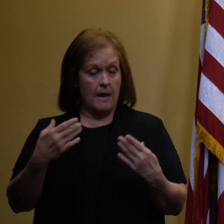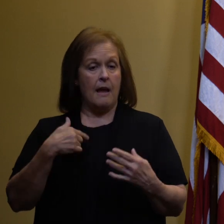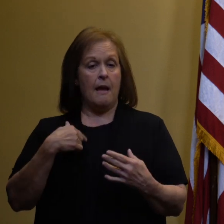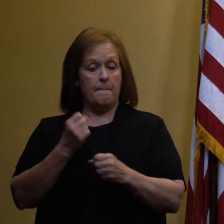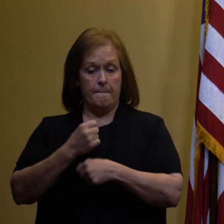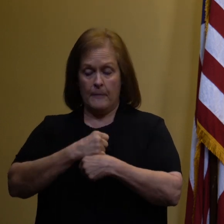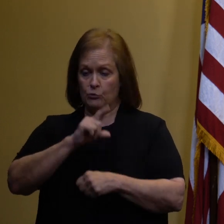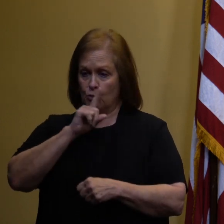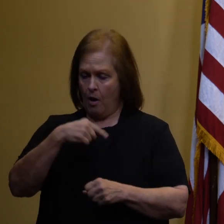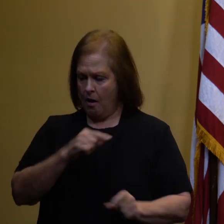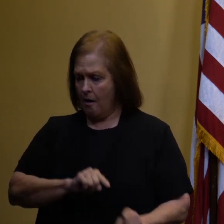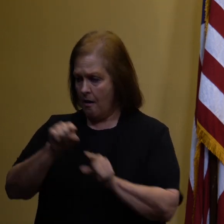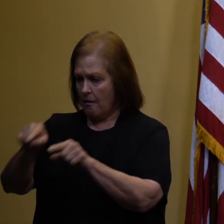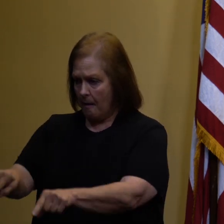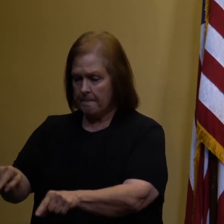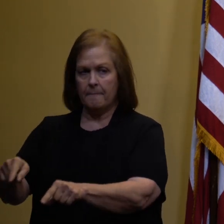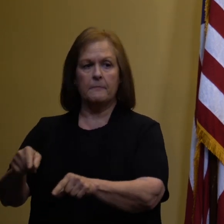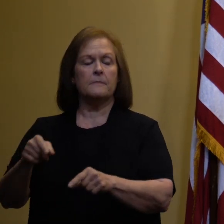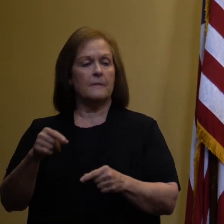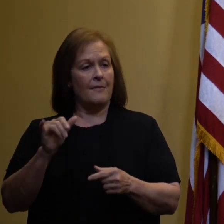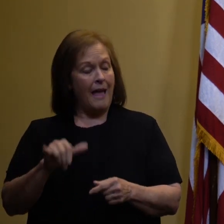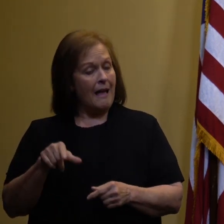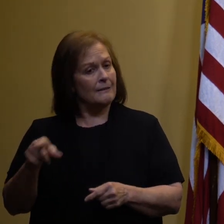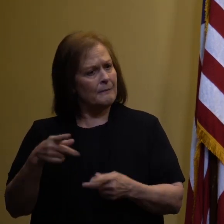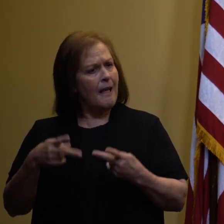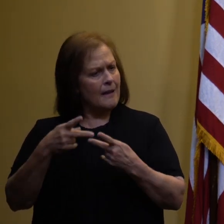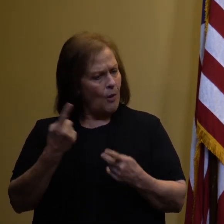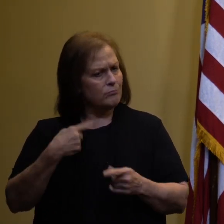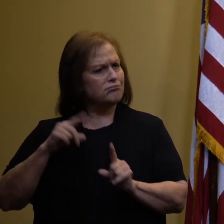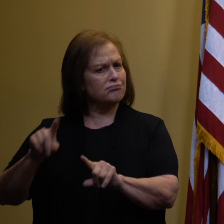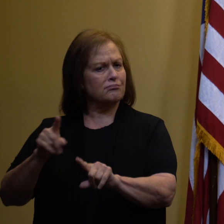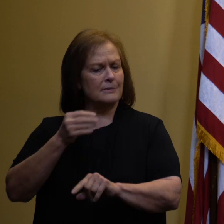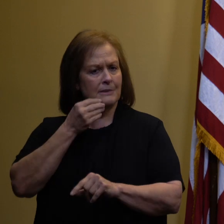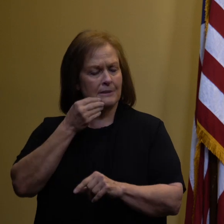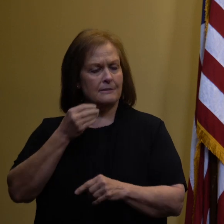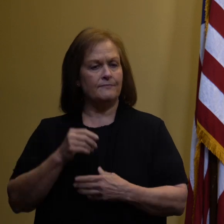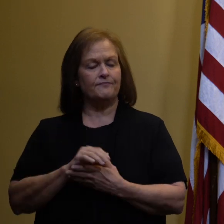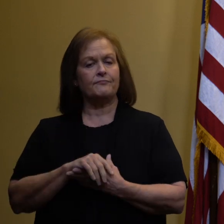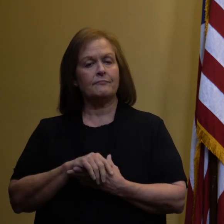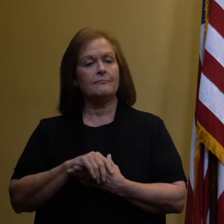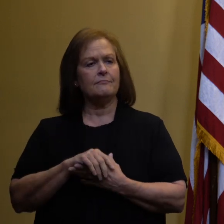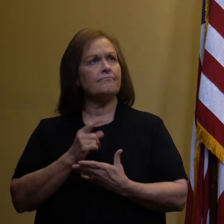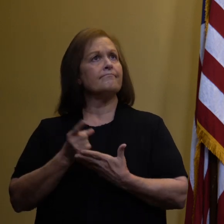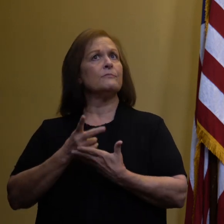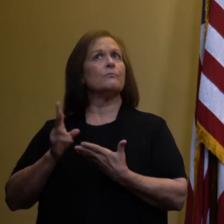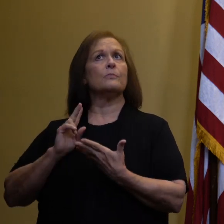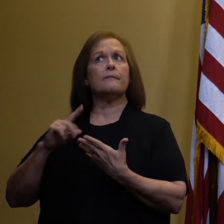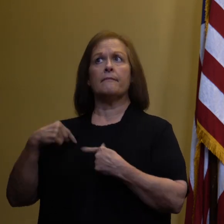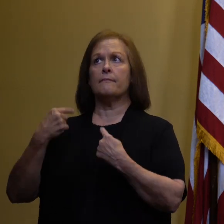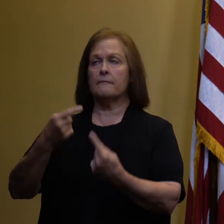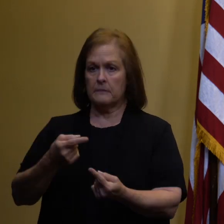was there, but as I said before, it's a place that I frequent. The past couple of weeks, I think I've been there twice.